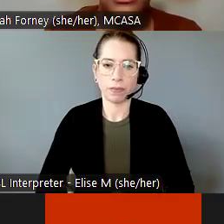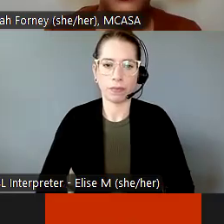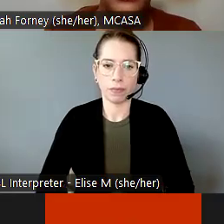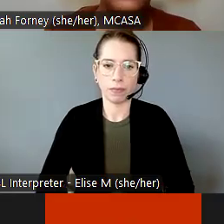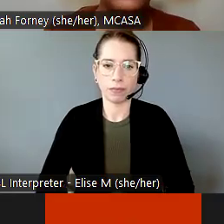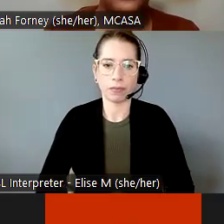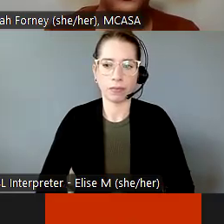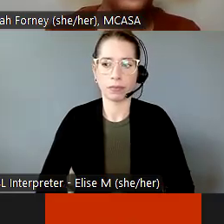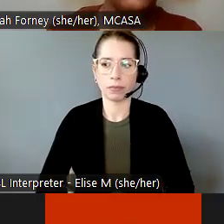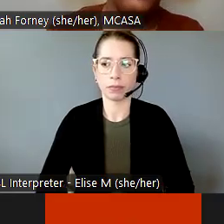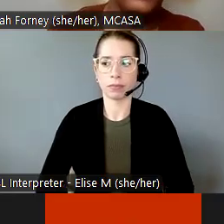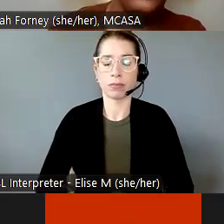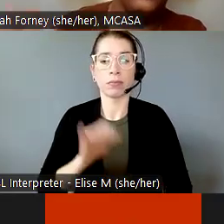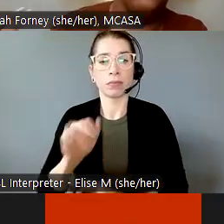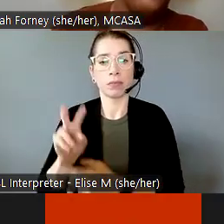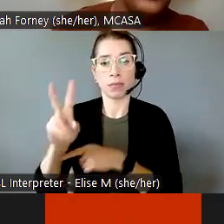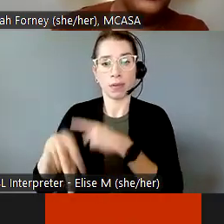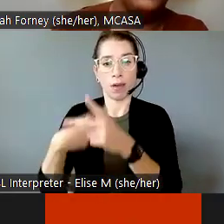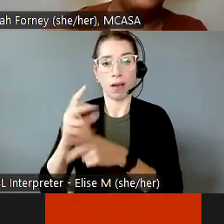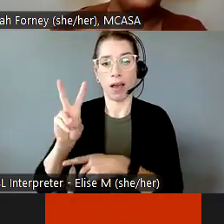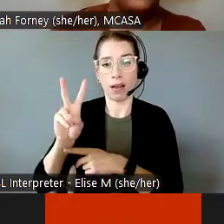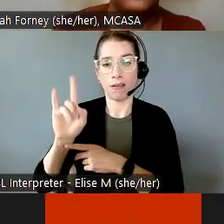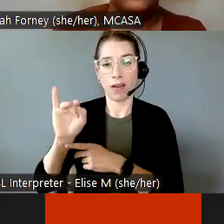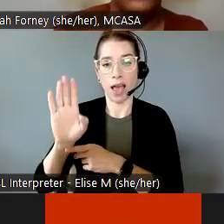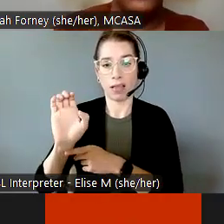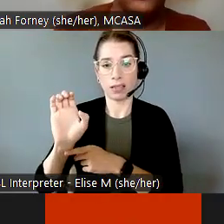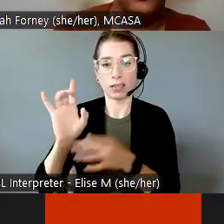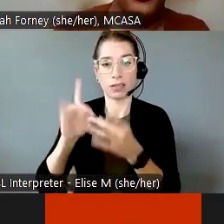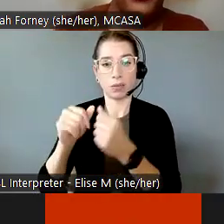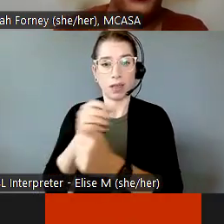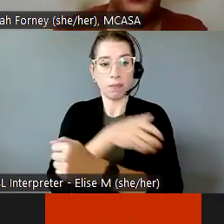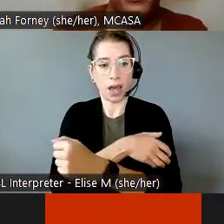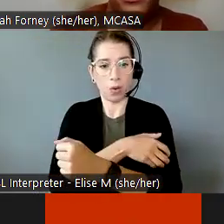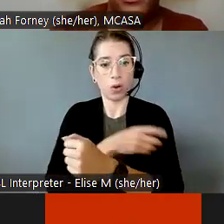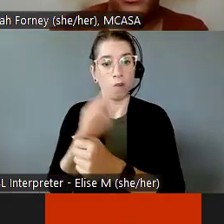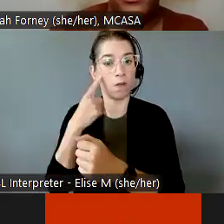And this violence is used to perpetuate oppression to a targeted group.